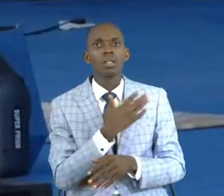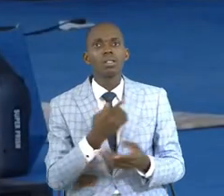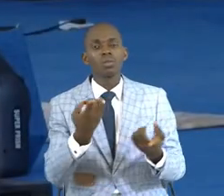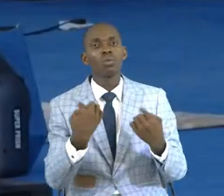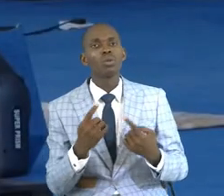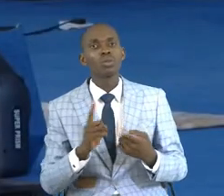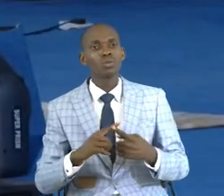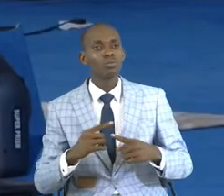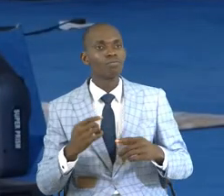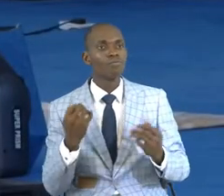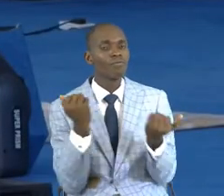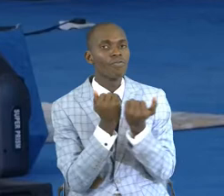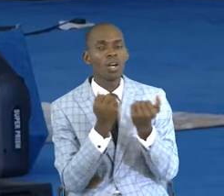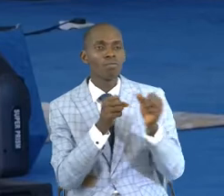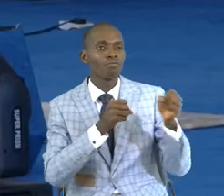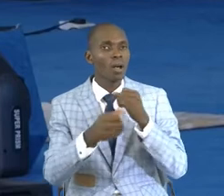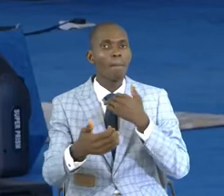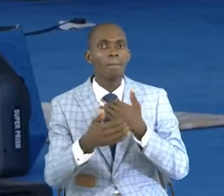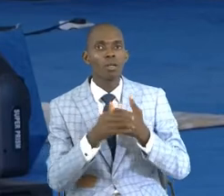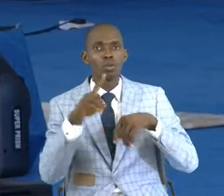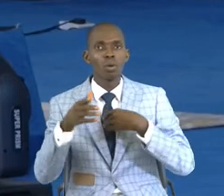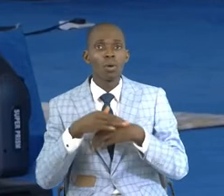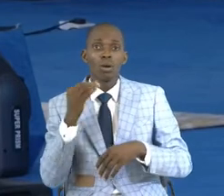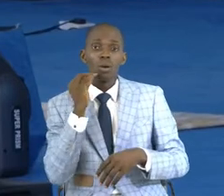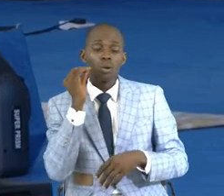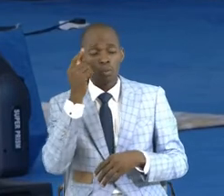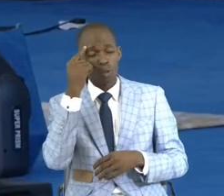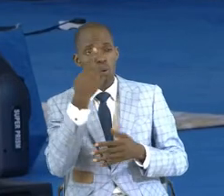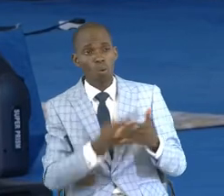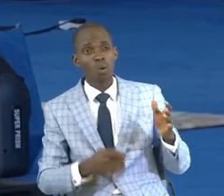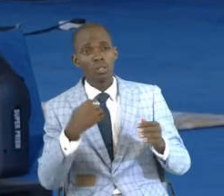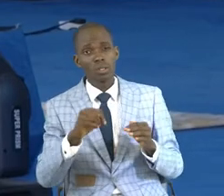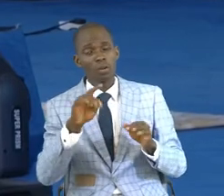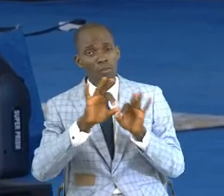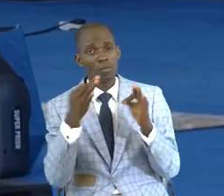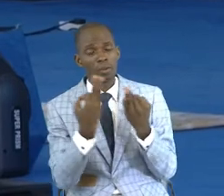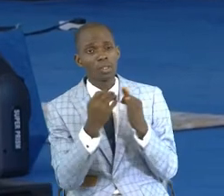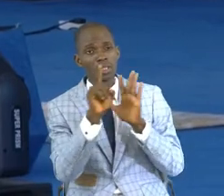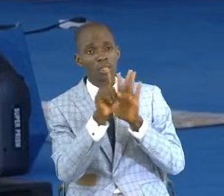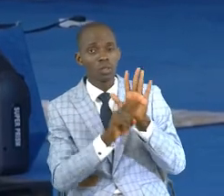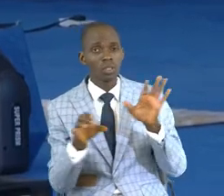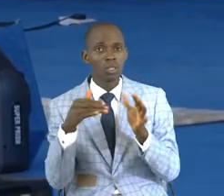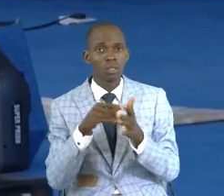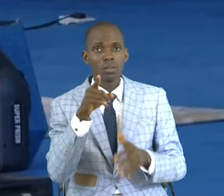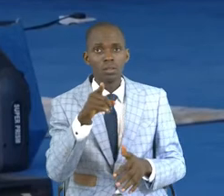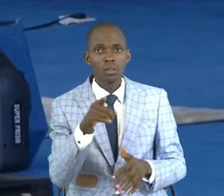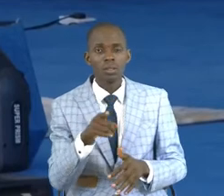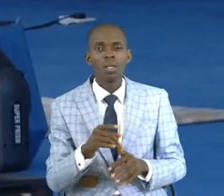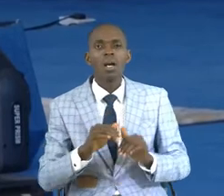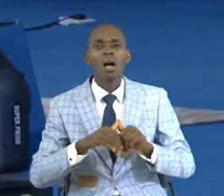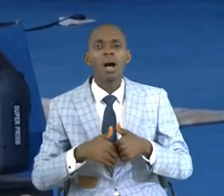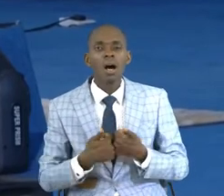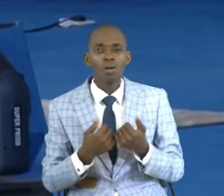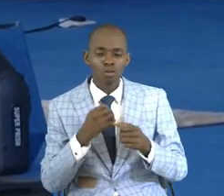at home because of what the in-laws are doing against you. How are you suffering